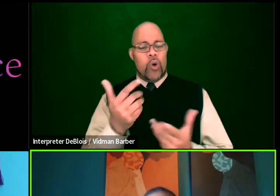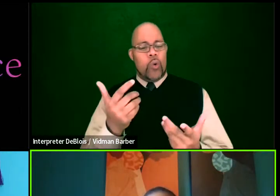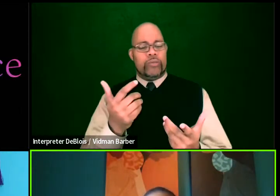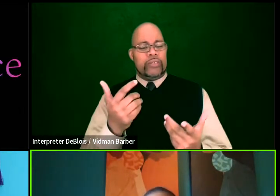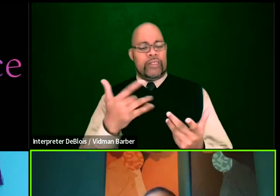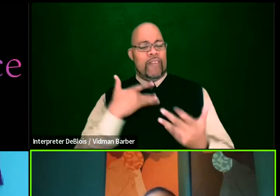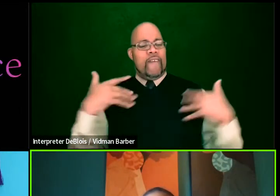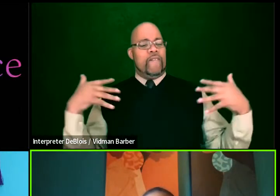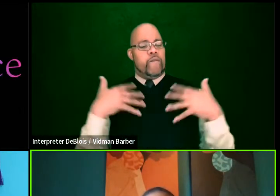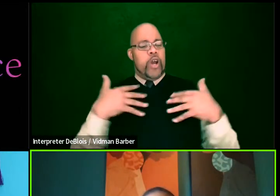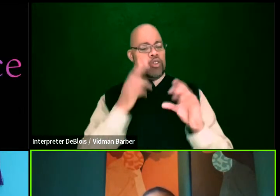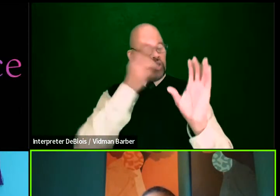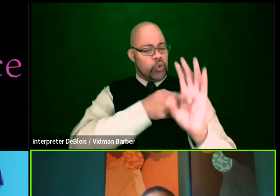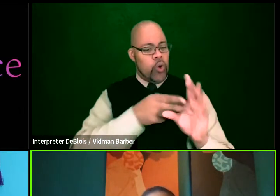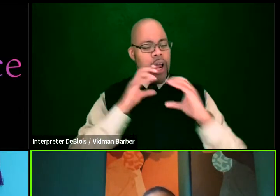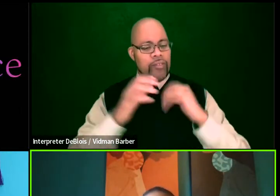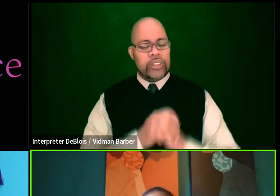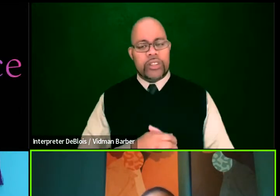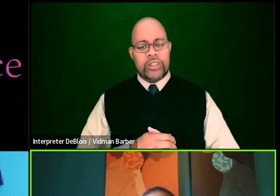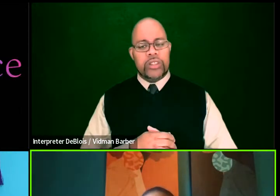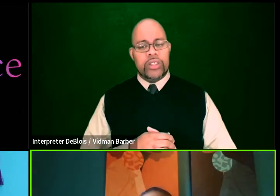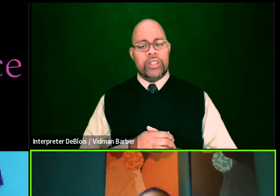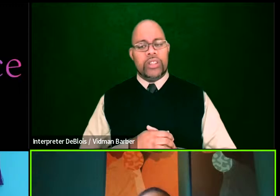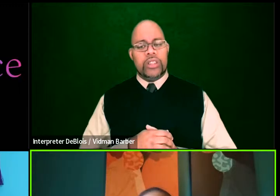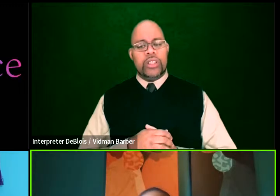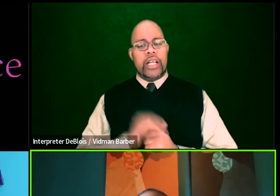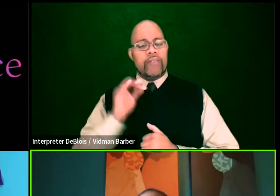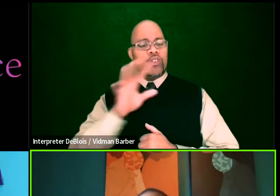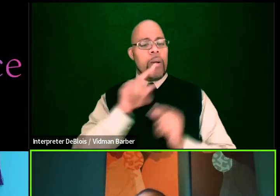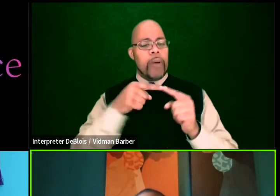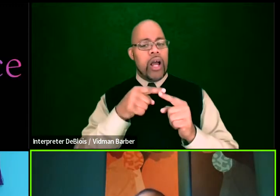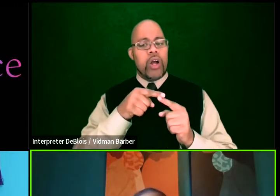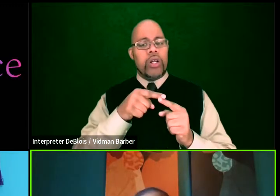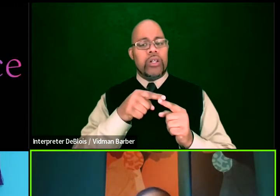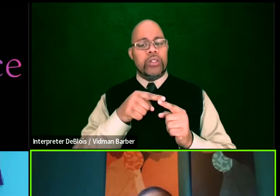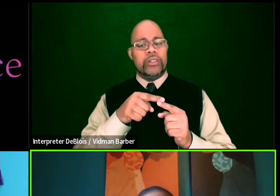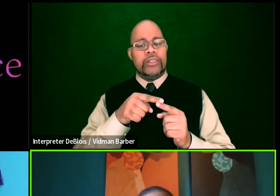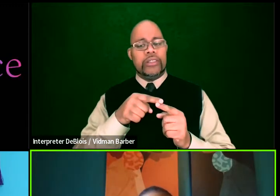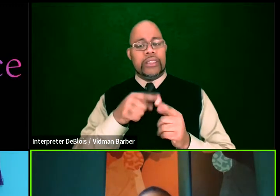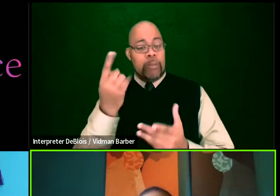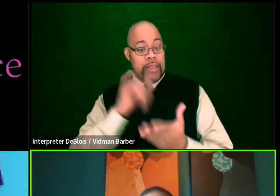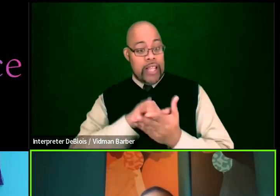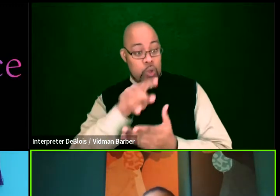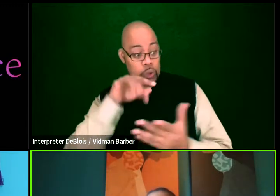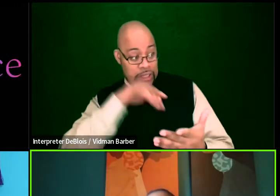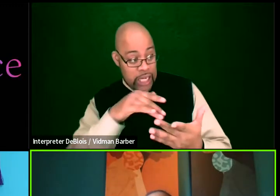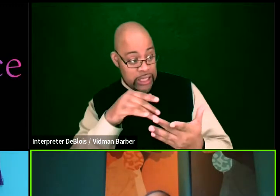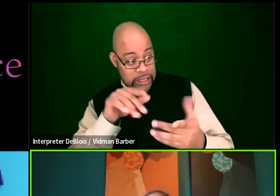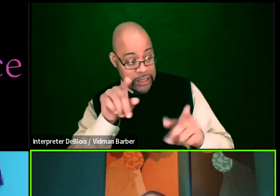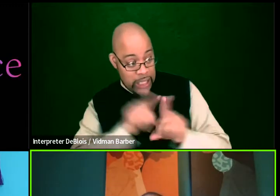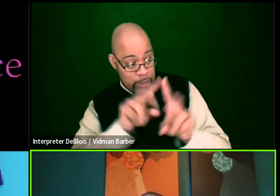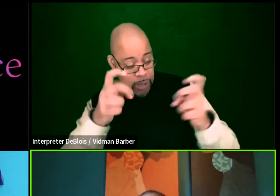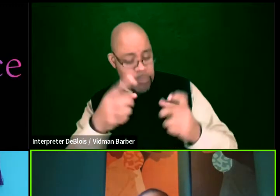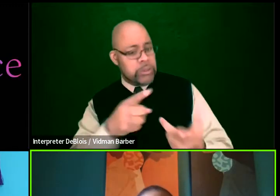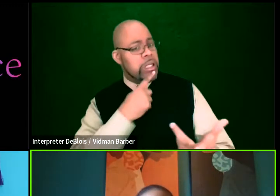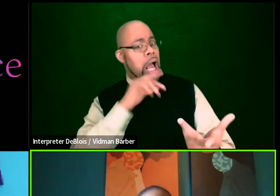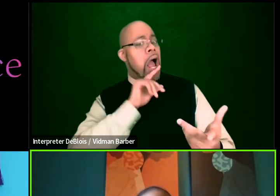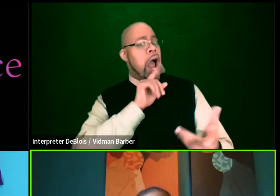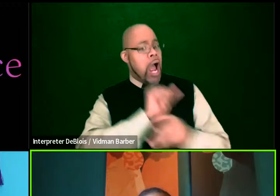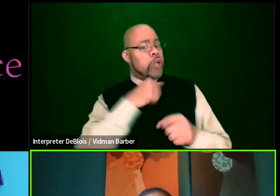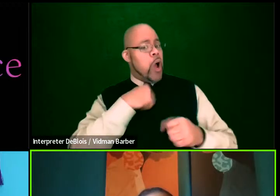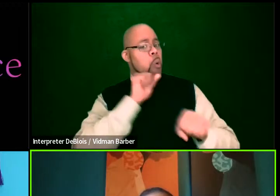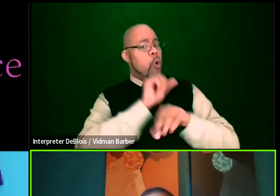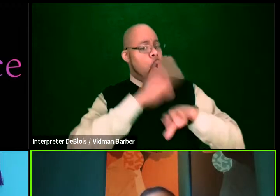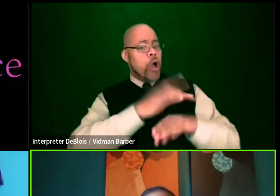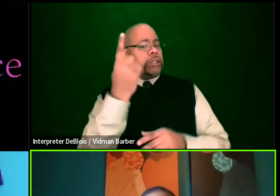be afraid to join in the conversation. Of course, if they're talking about eutrophication and that's something that you study, hey, like, you know what? Actually, I've been working